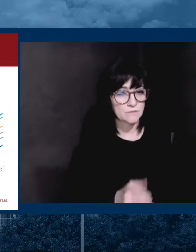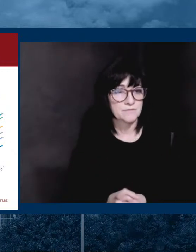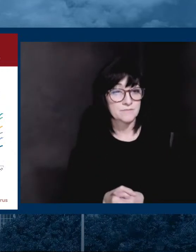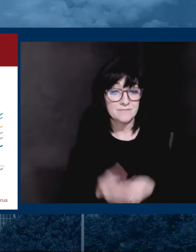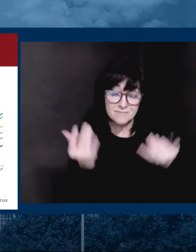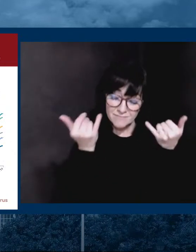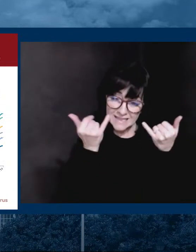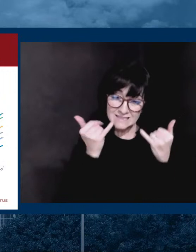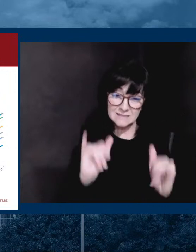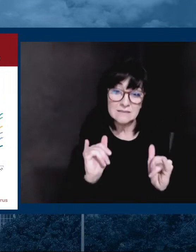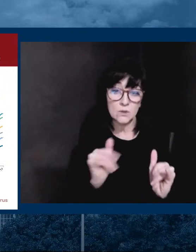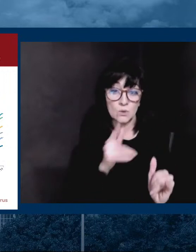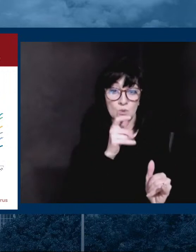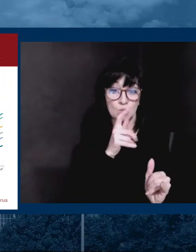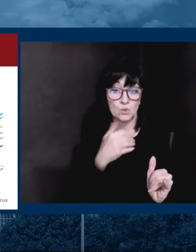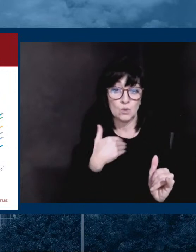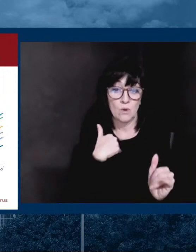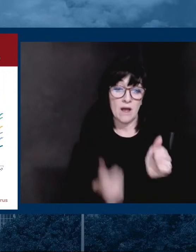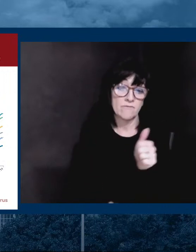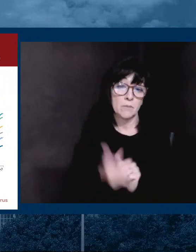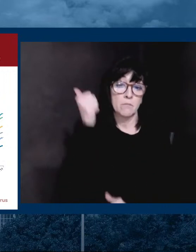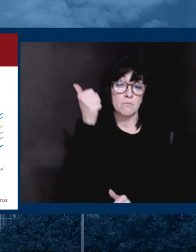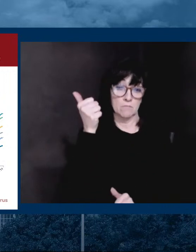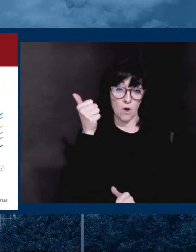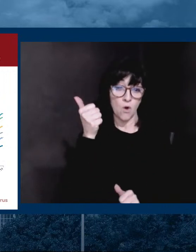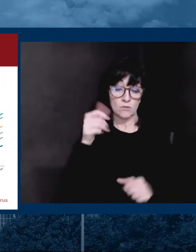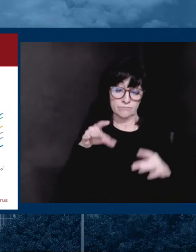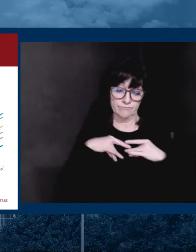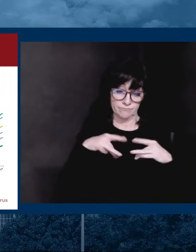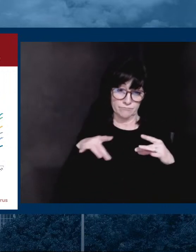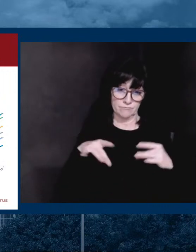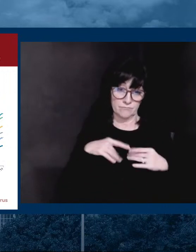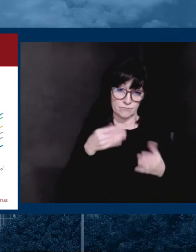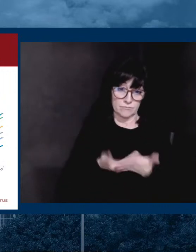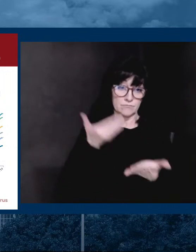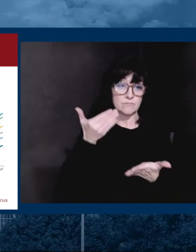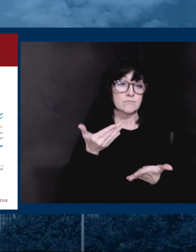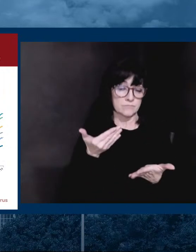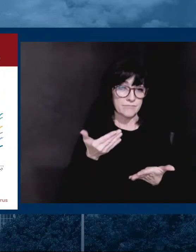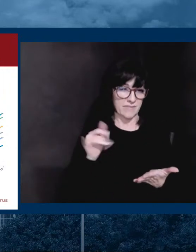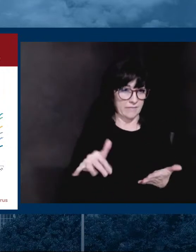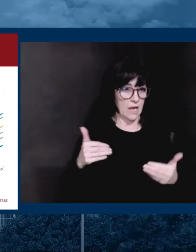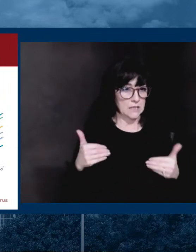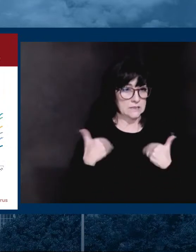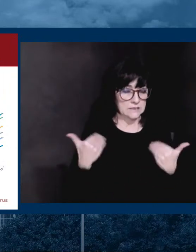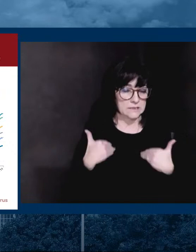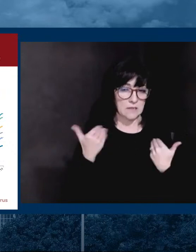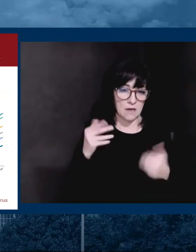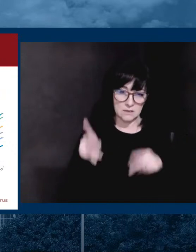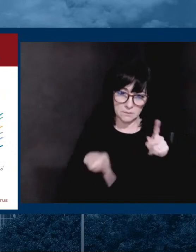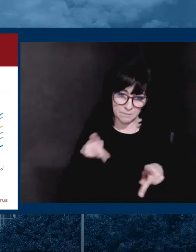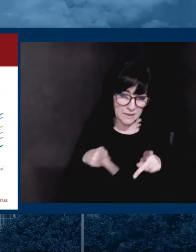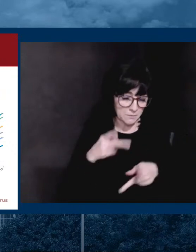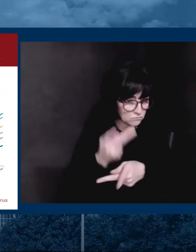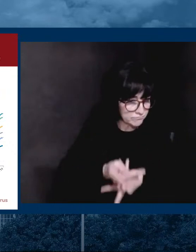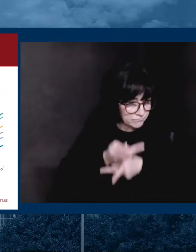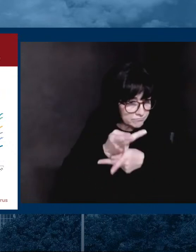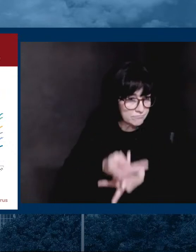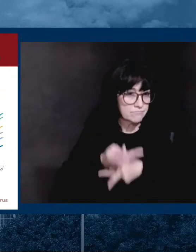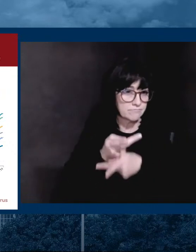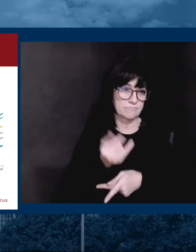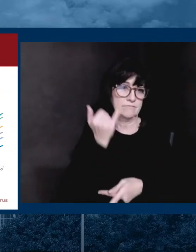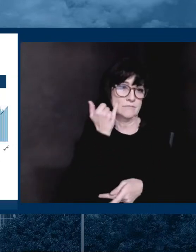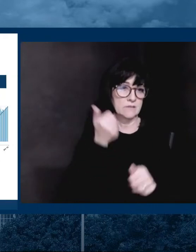of positive cases as a percentage of the population. Be careful if you're in that group. Let's look at